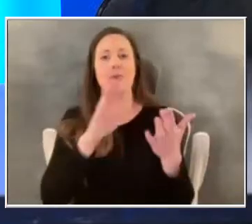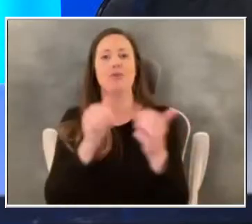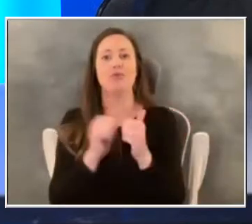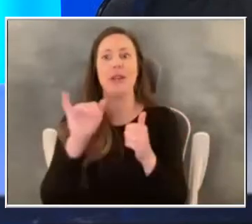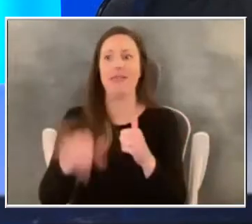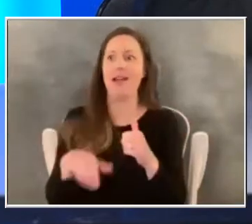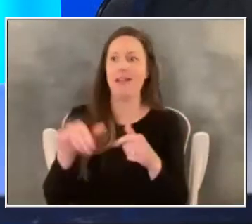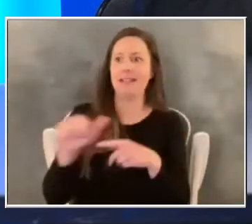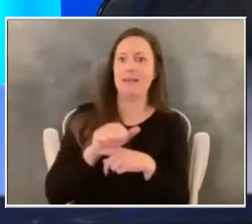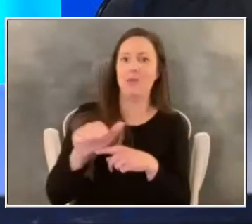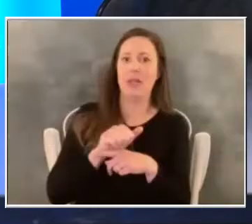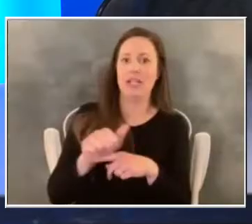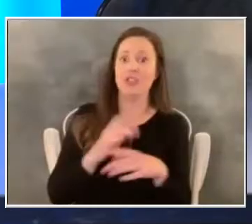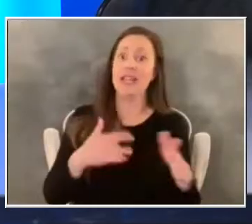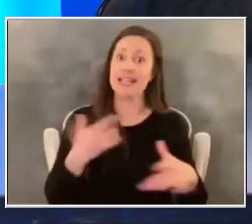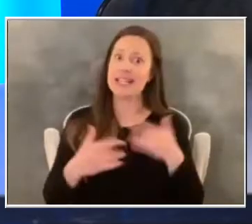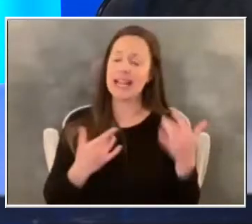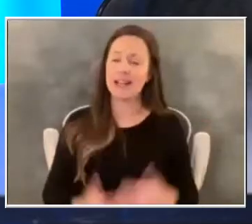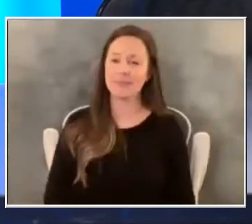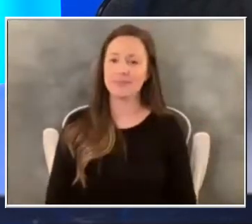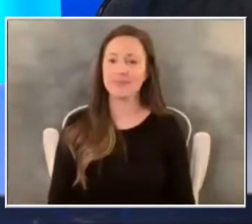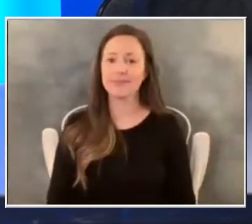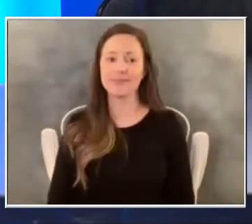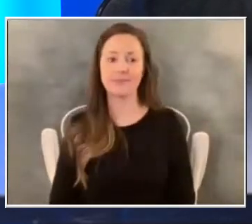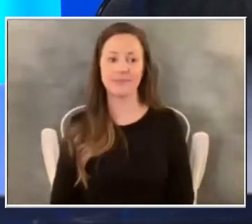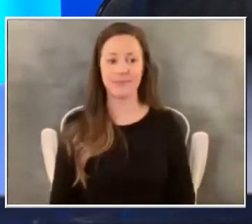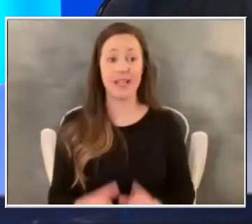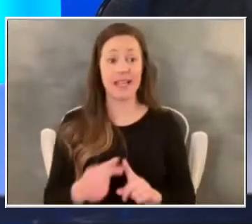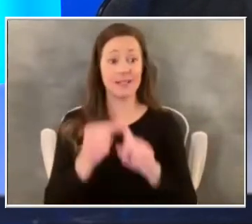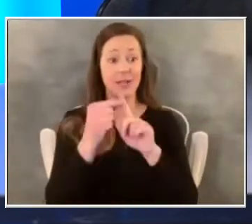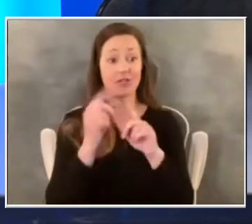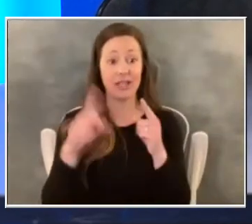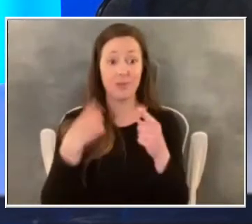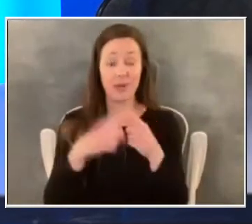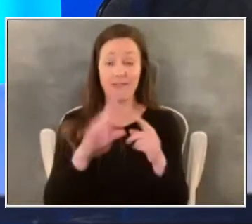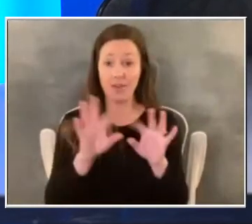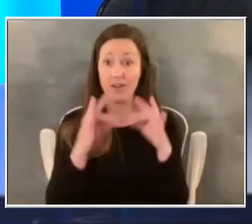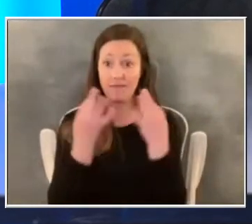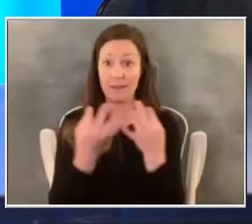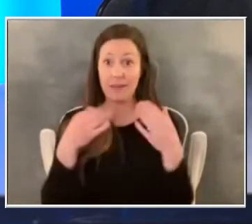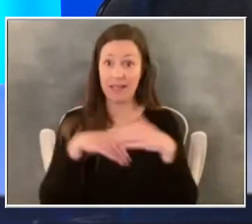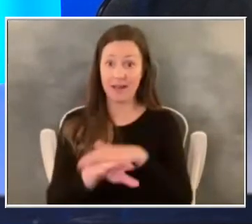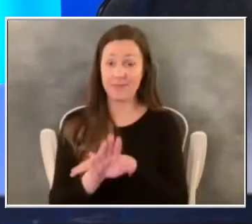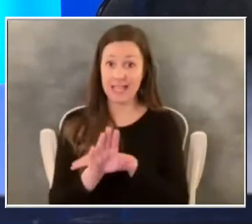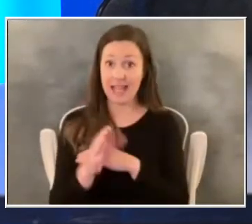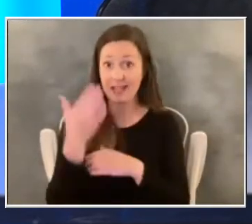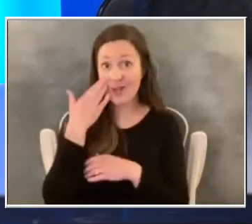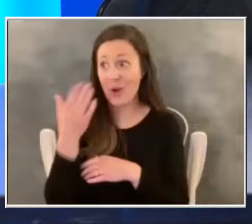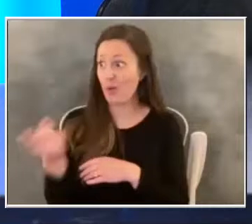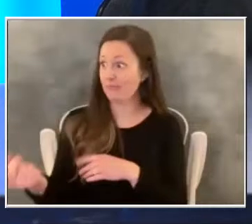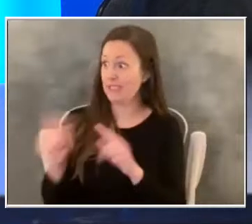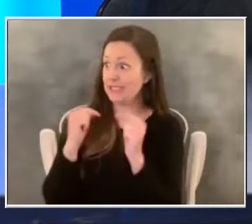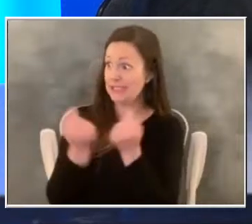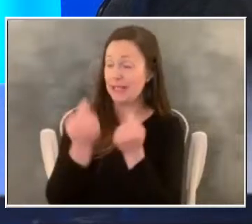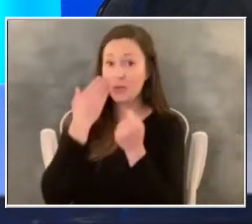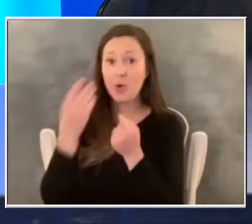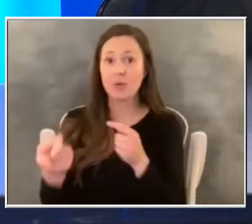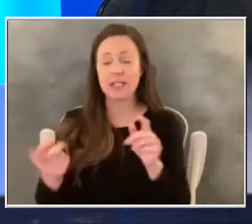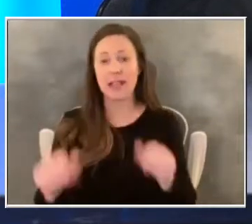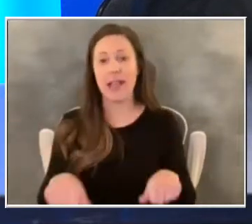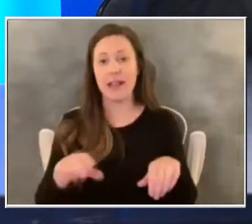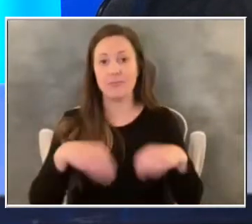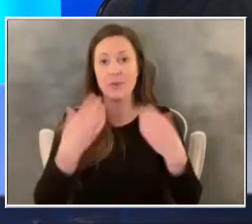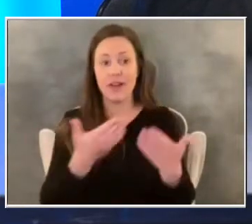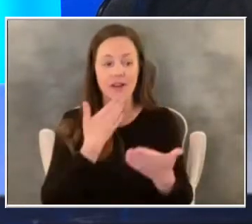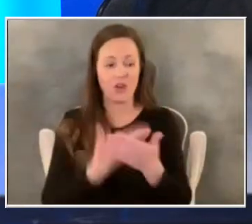that, for when a family comes in to their facility, and then they know that they can provide good care for them. This